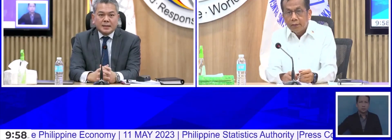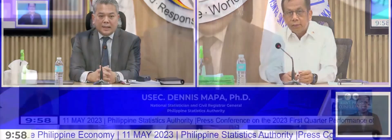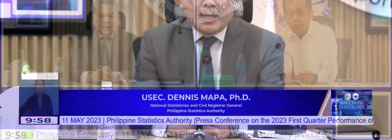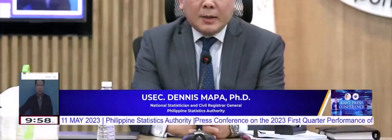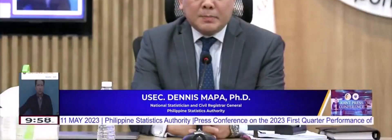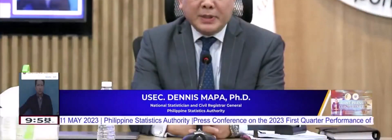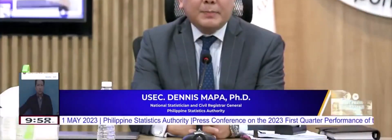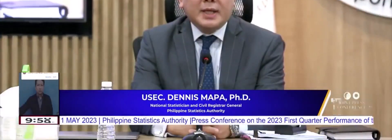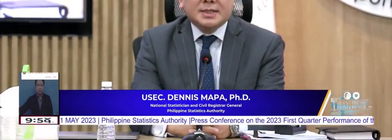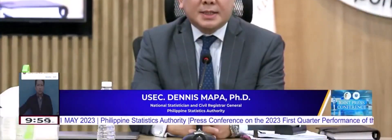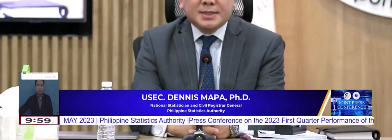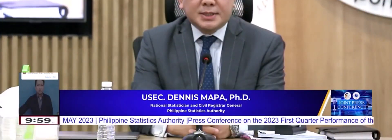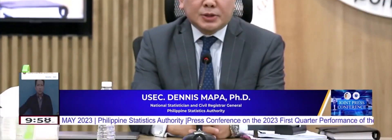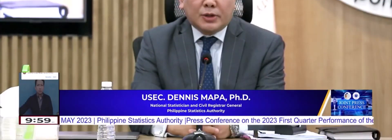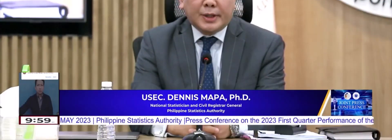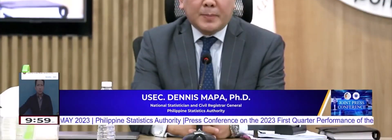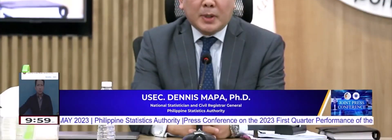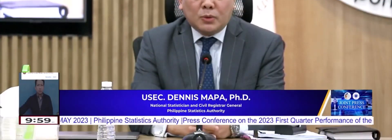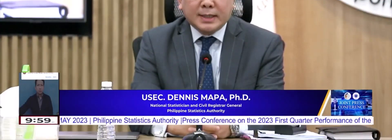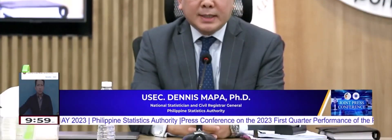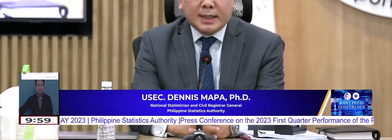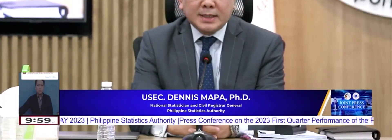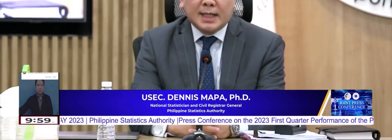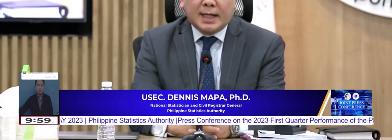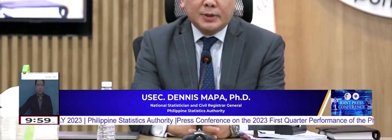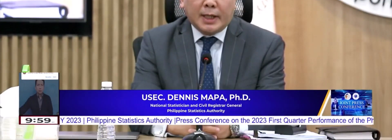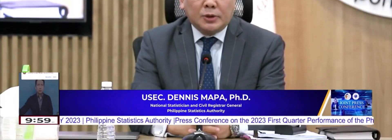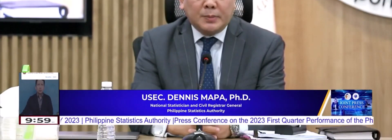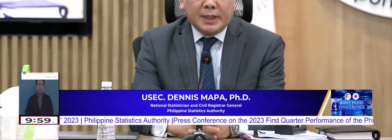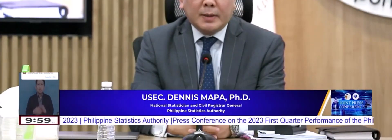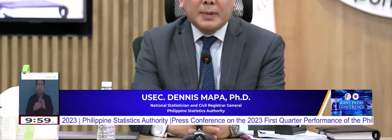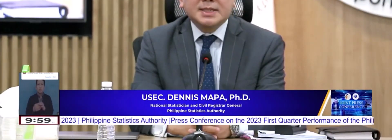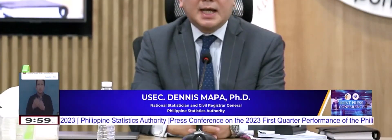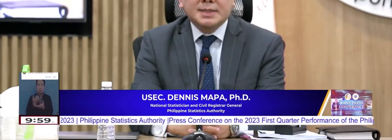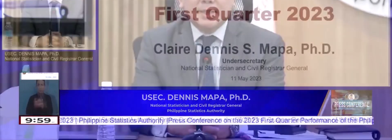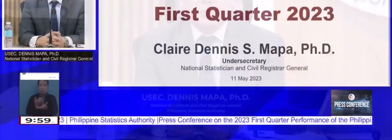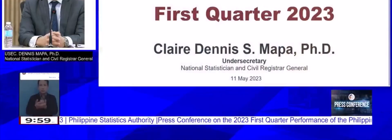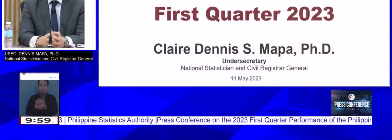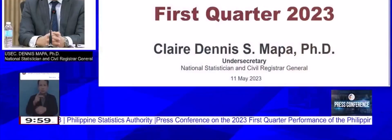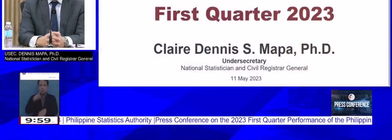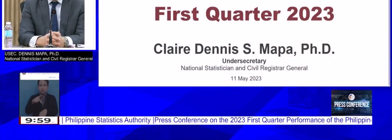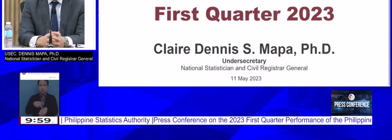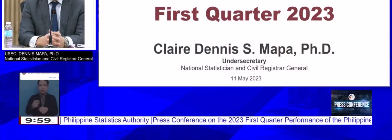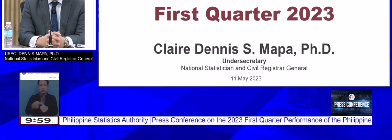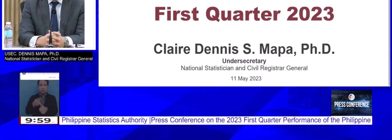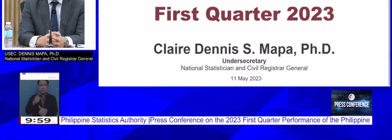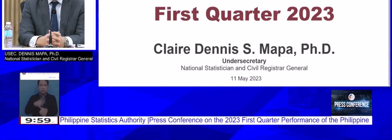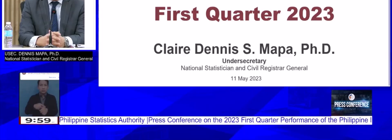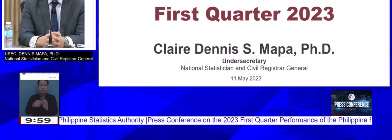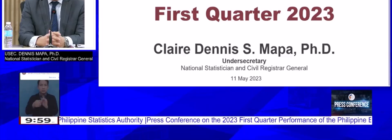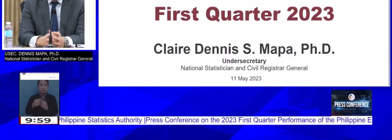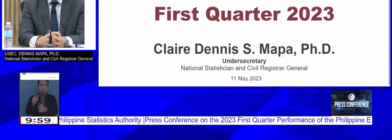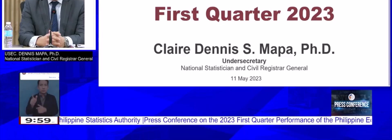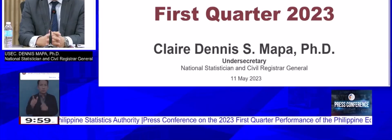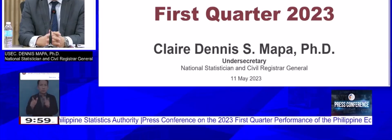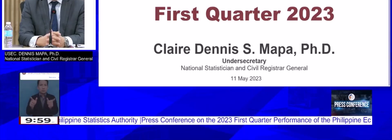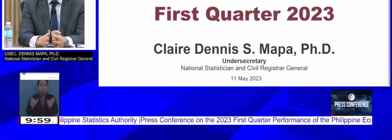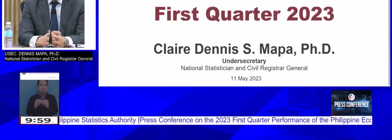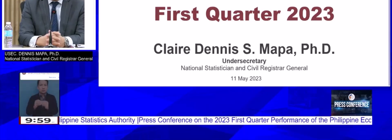Ang Philippine Statistics Authority ay mag-uulat ng estado ng ekonomiya ng bansa sa unang quarter ng taong